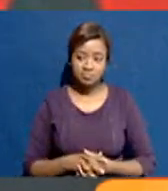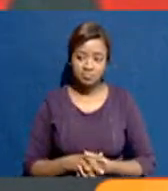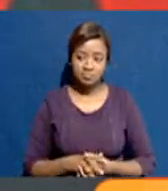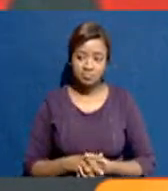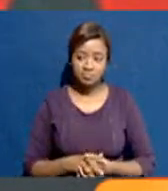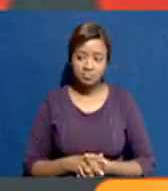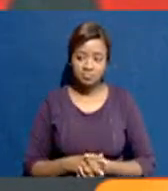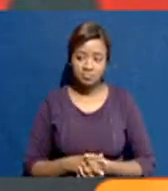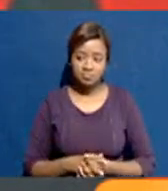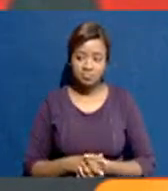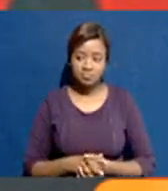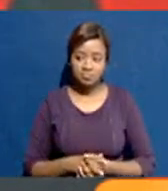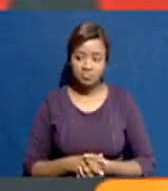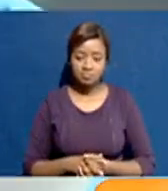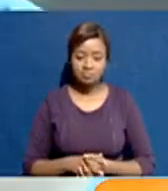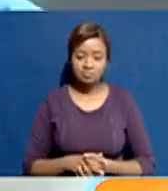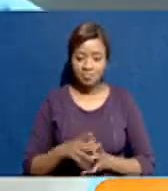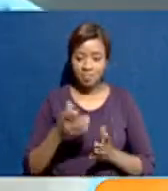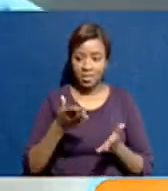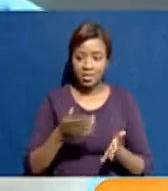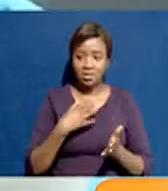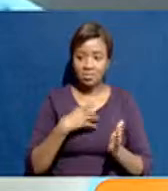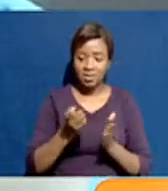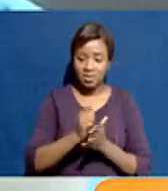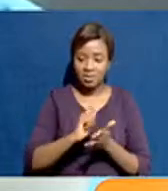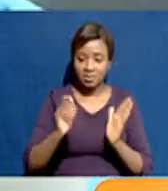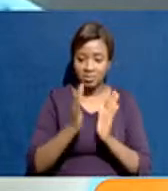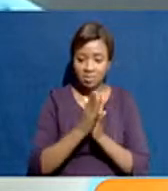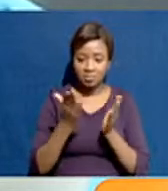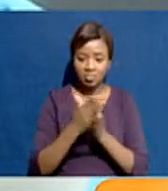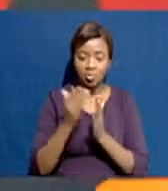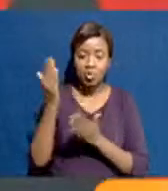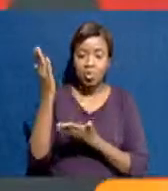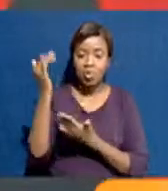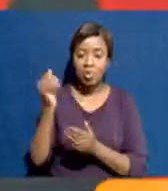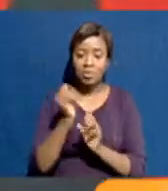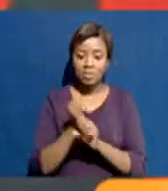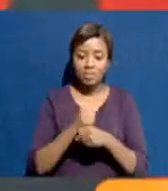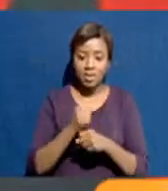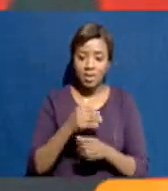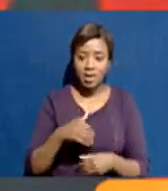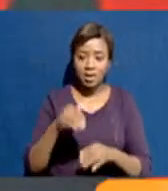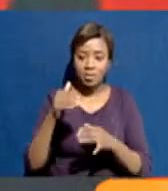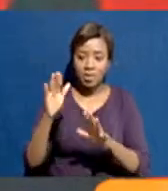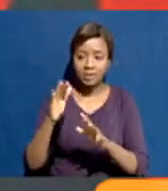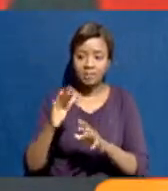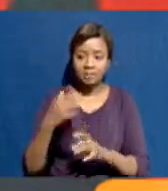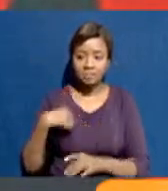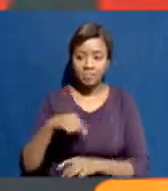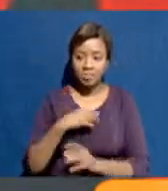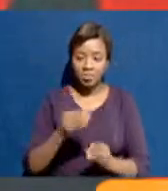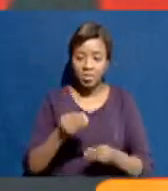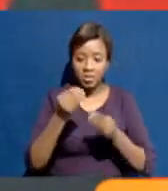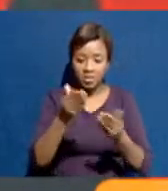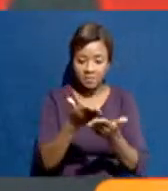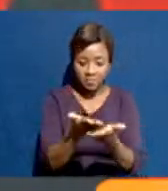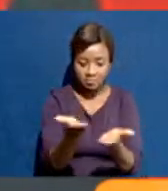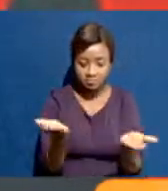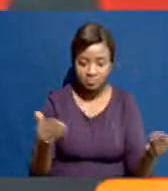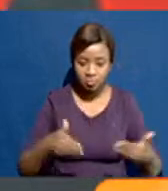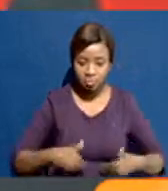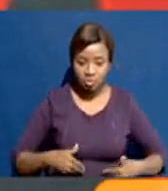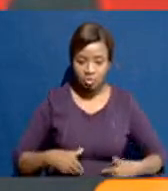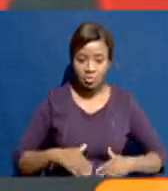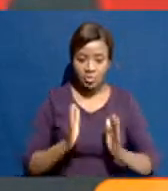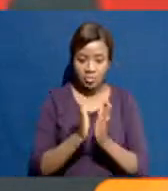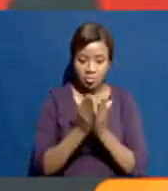book, Hope Made a Way. Okay. And we gave the young people in the community this book. It really highlights my life. Yeah.